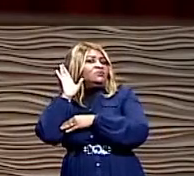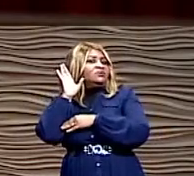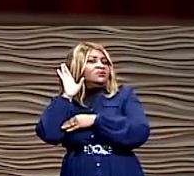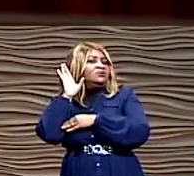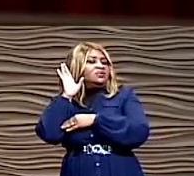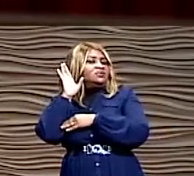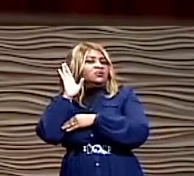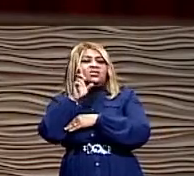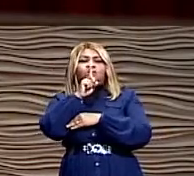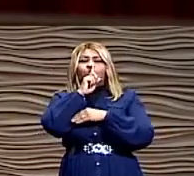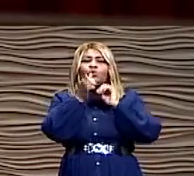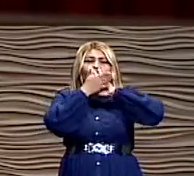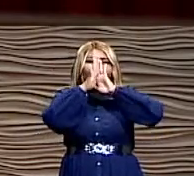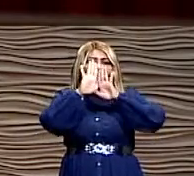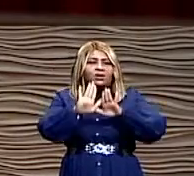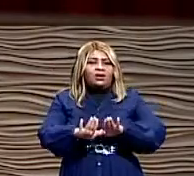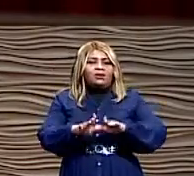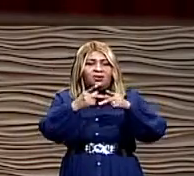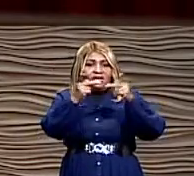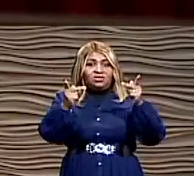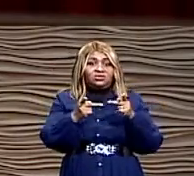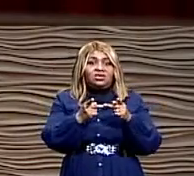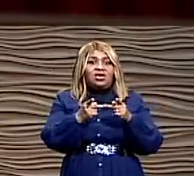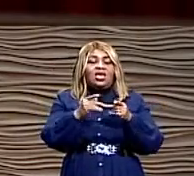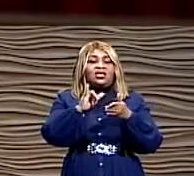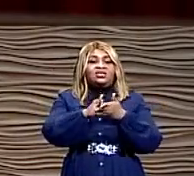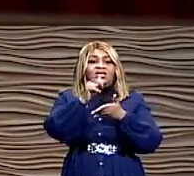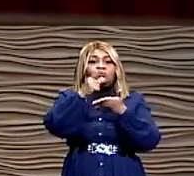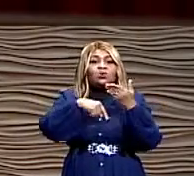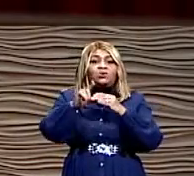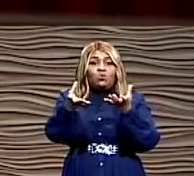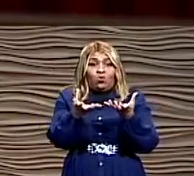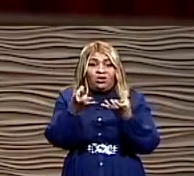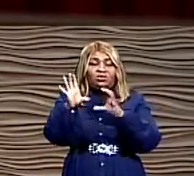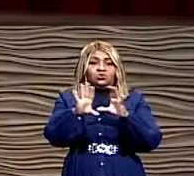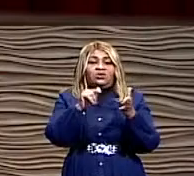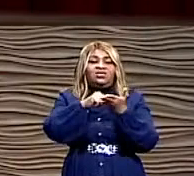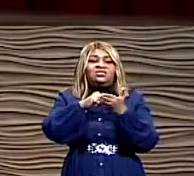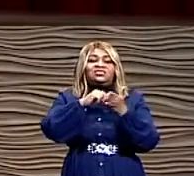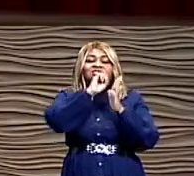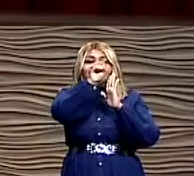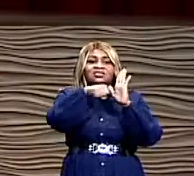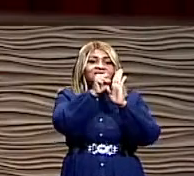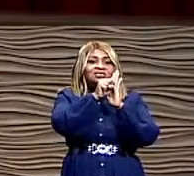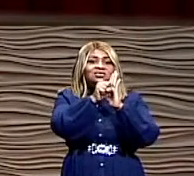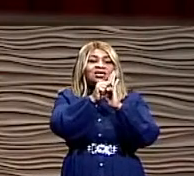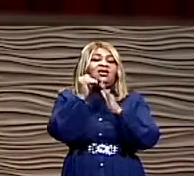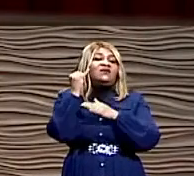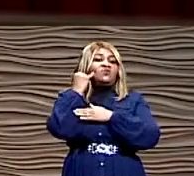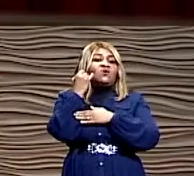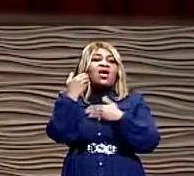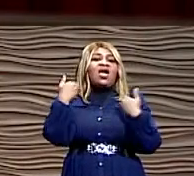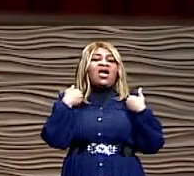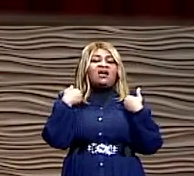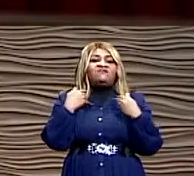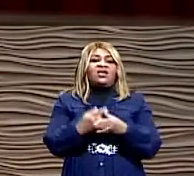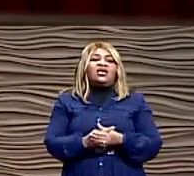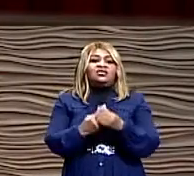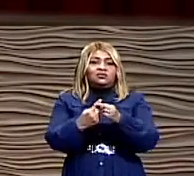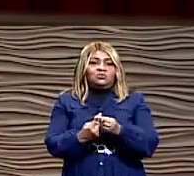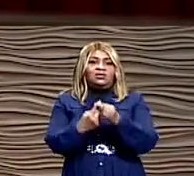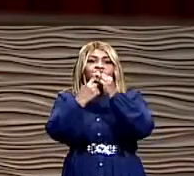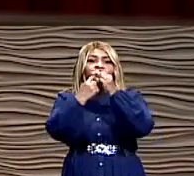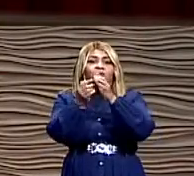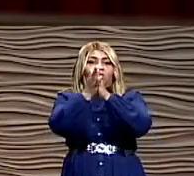into a quiet place. And that's exactly what we want to do in this Lenten season. If you have a special prayer request, we want to invite you to go